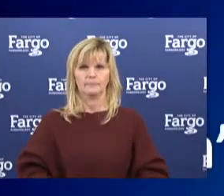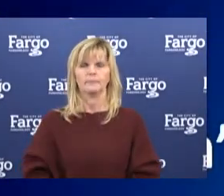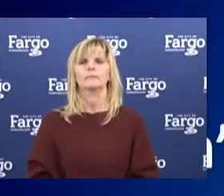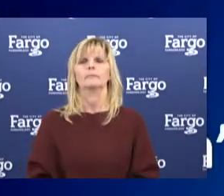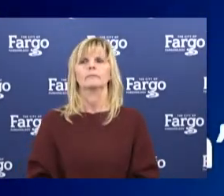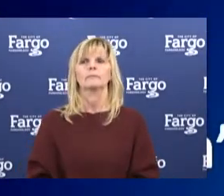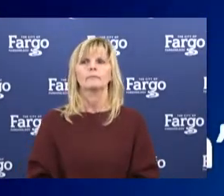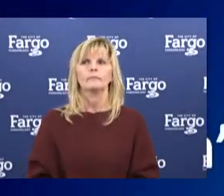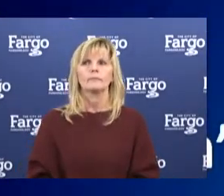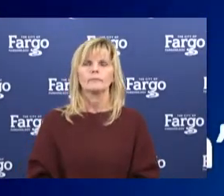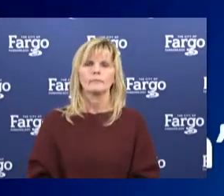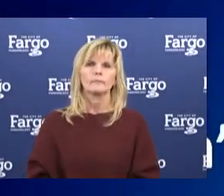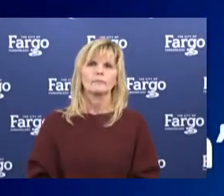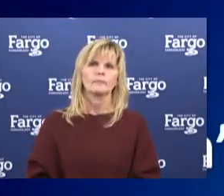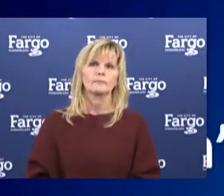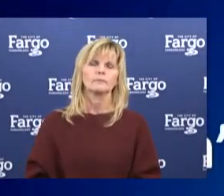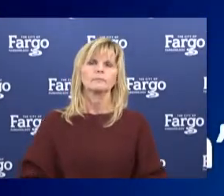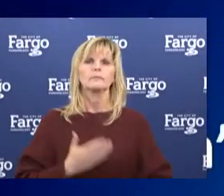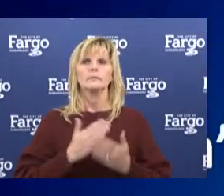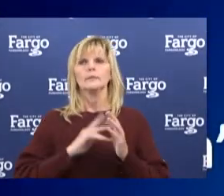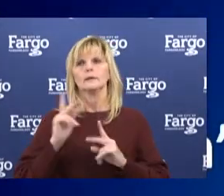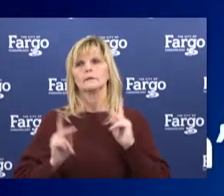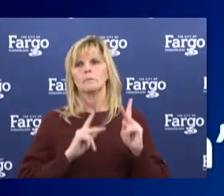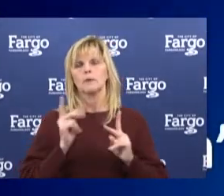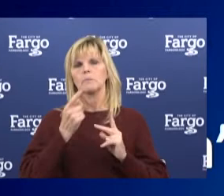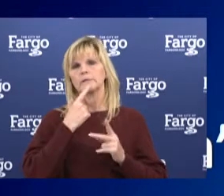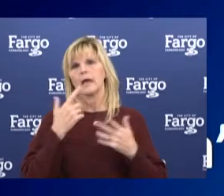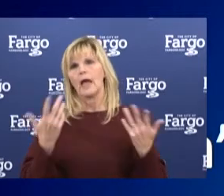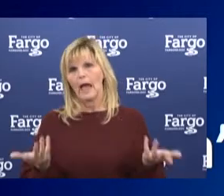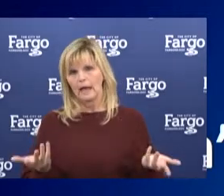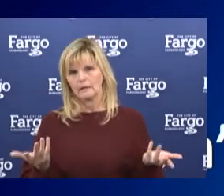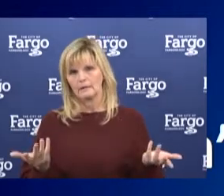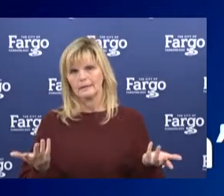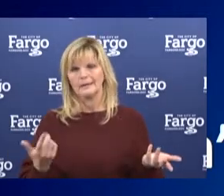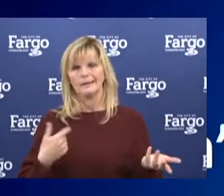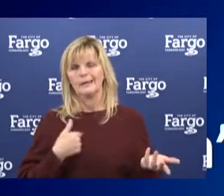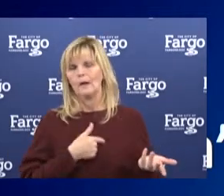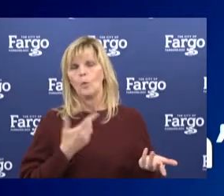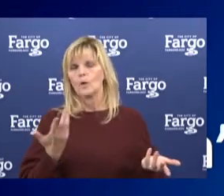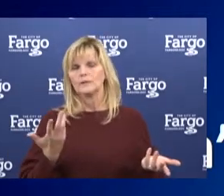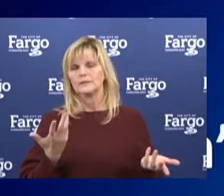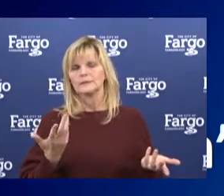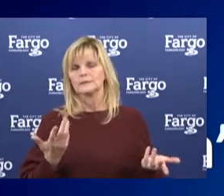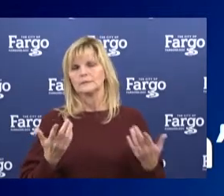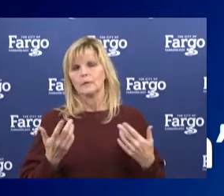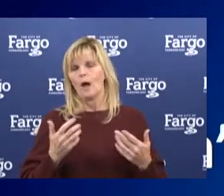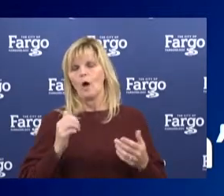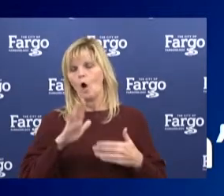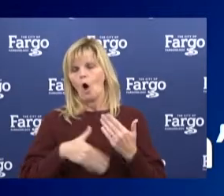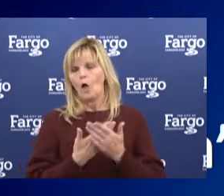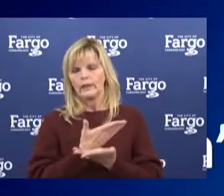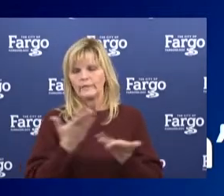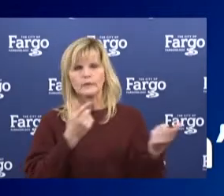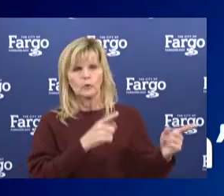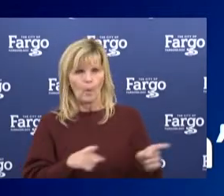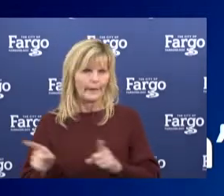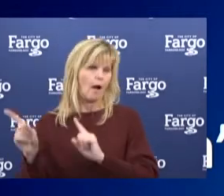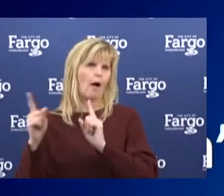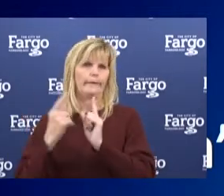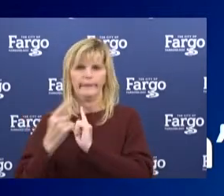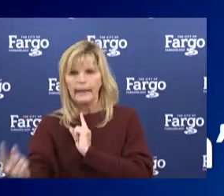So, I've had some folks say to me, look, aren't we just kicking the can down the road with all of this stuff, with this distancing,